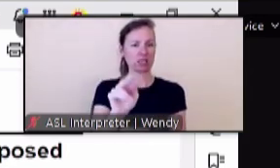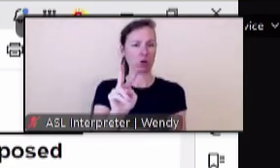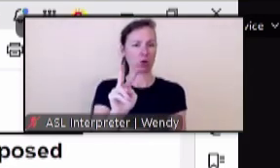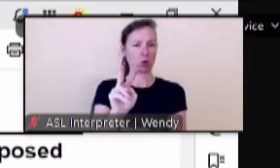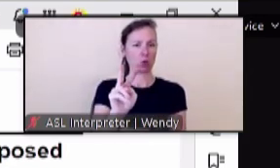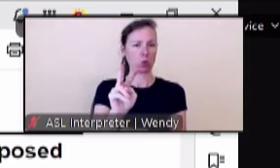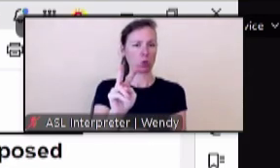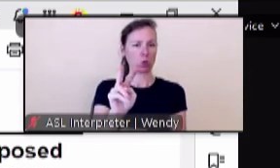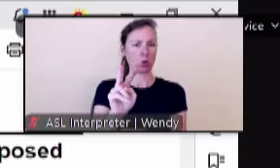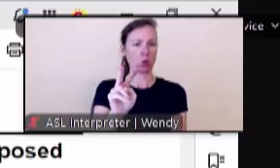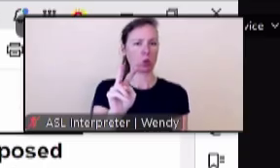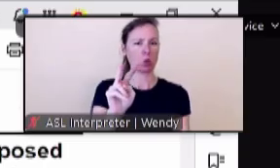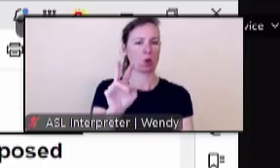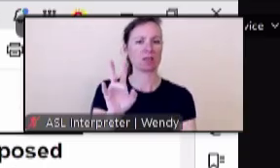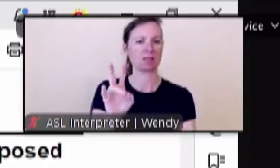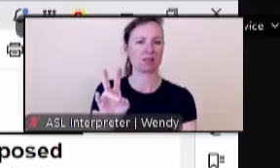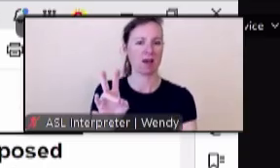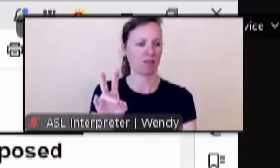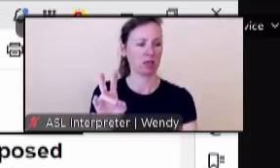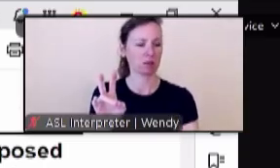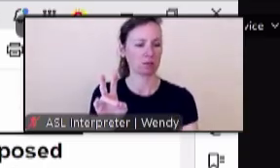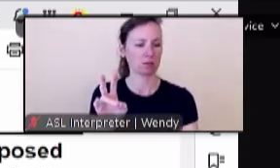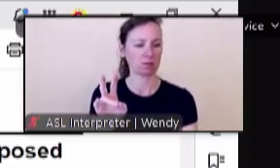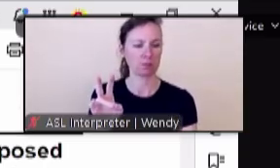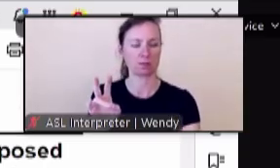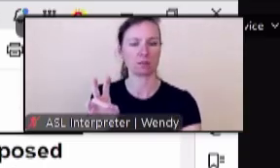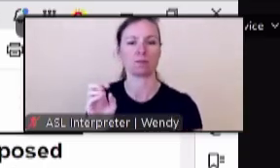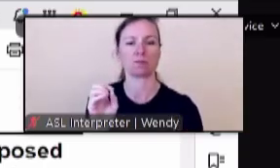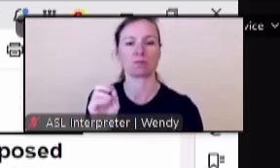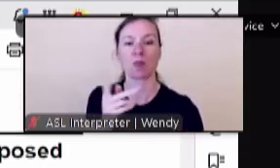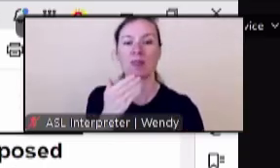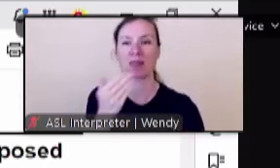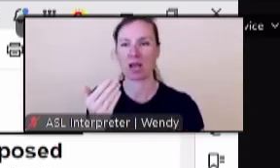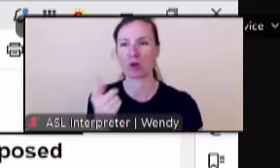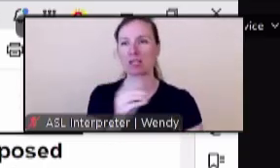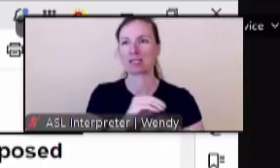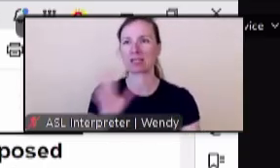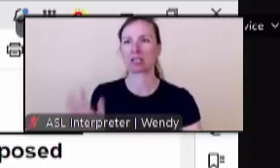27. Got it. Thank you. That clears it up.